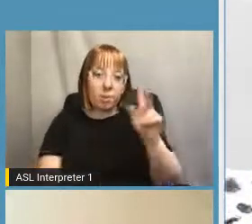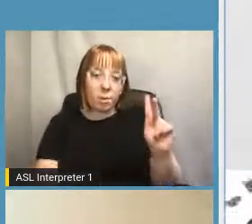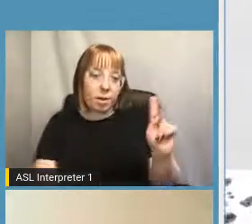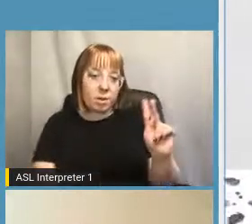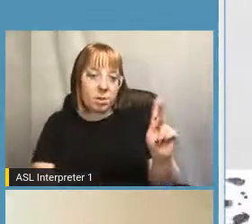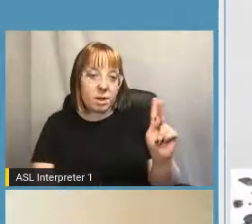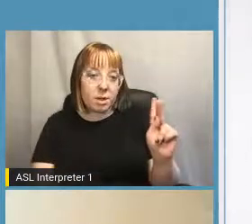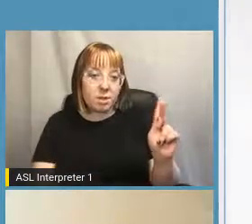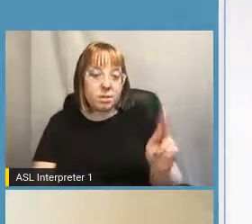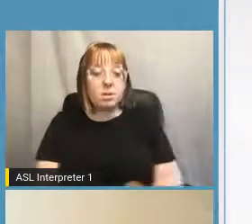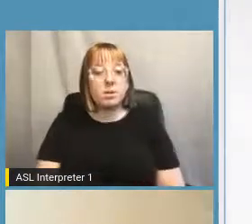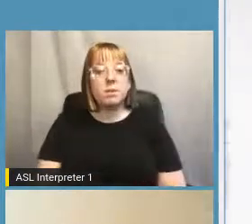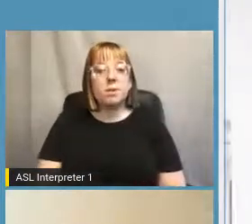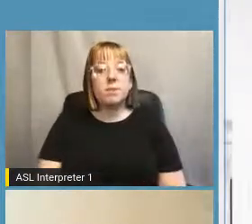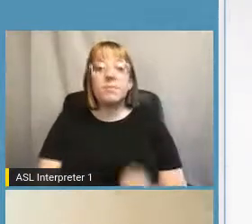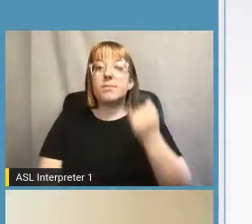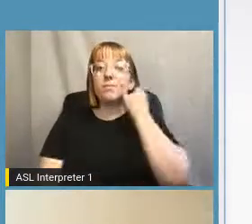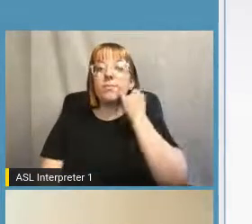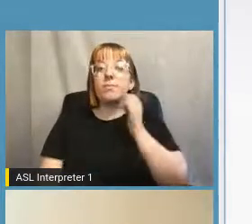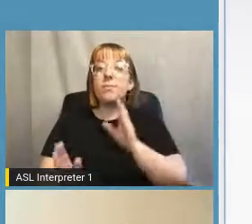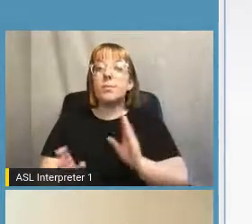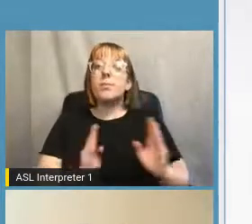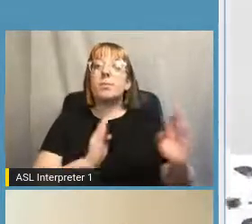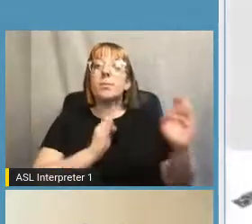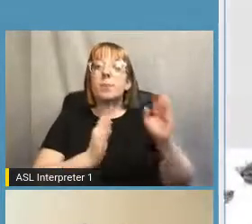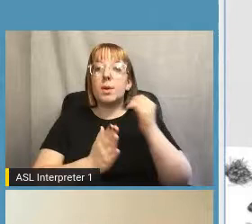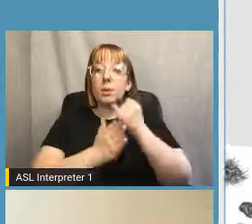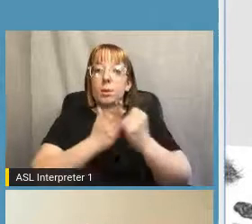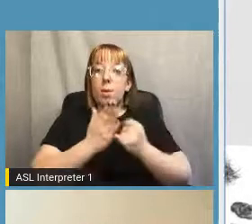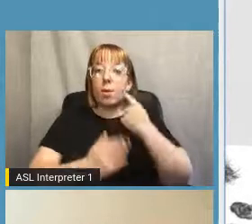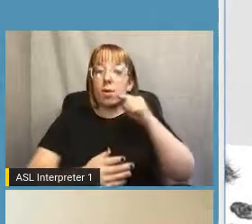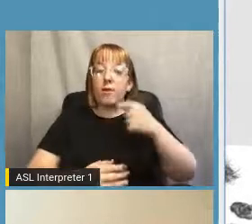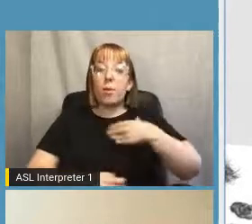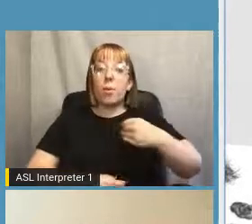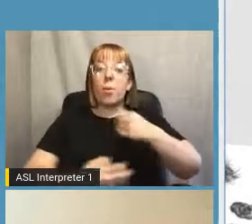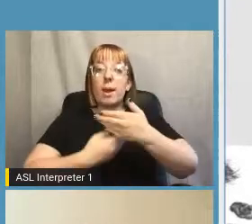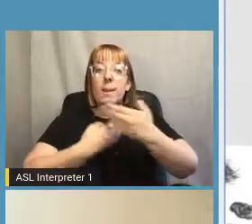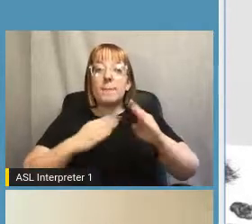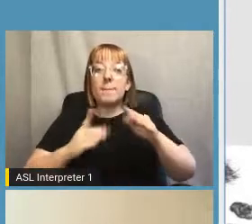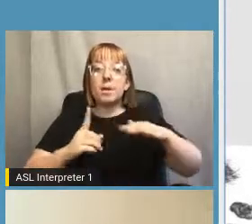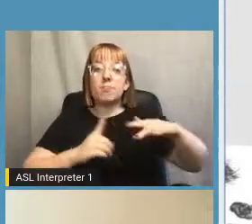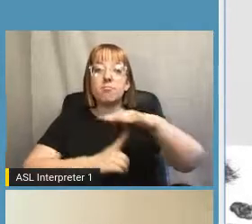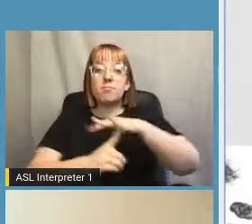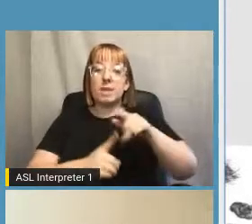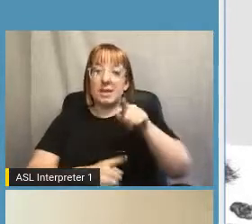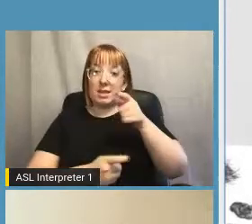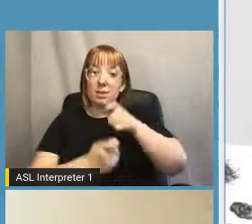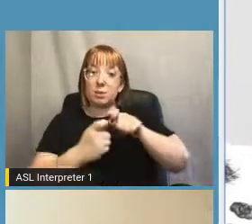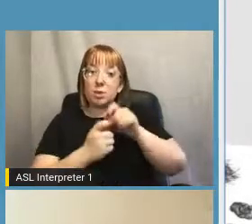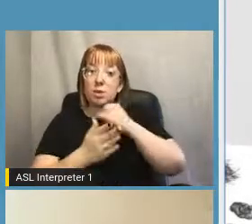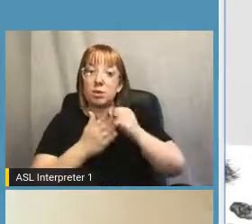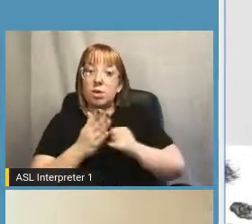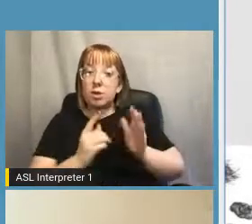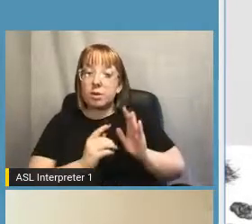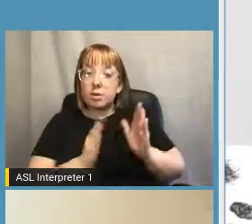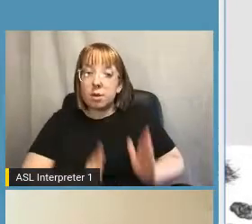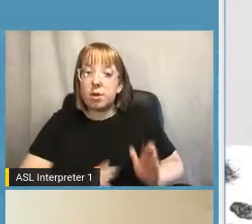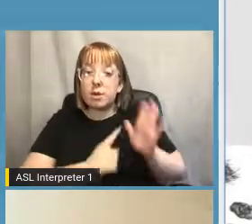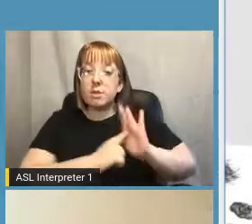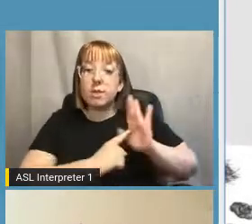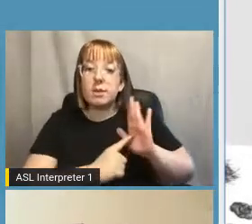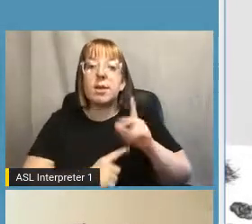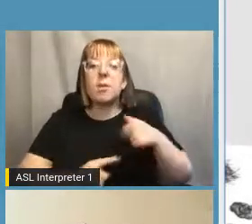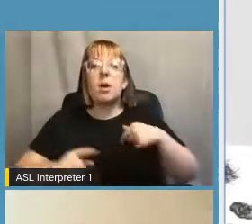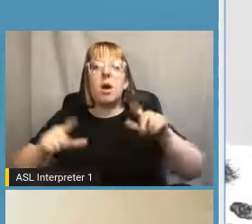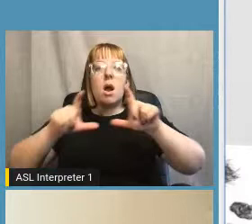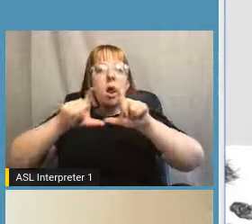to prepare for this artist to prepare their work for this white box space, this particular artist has a long kind of butcher block paper